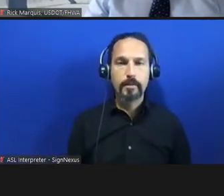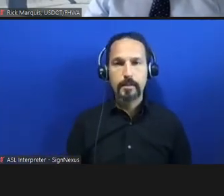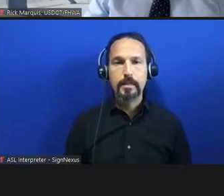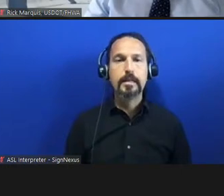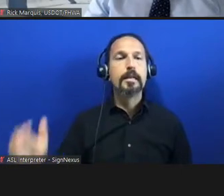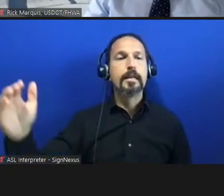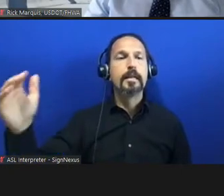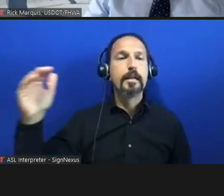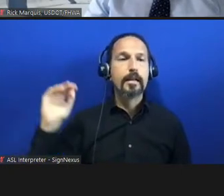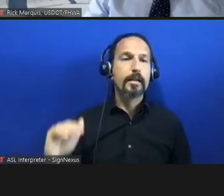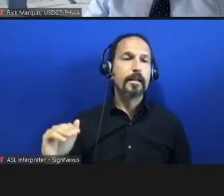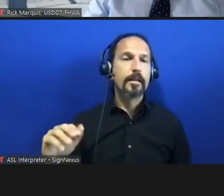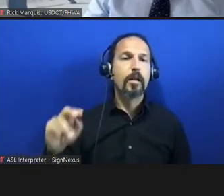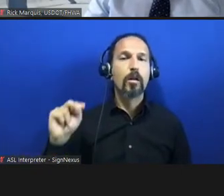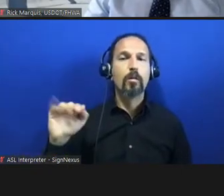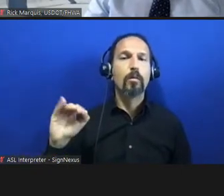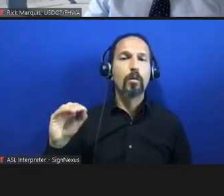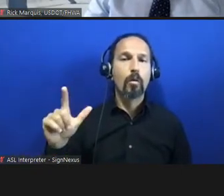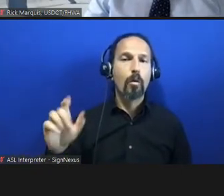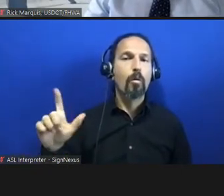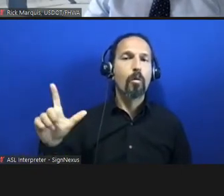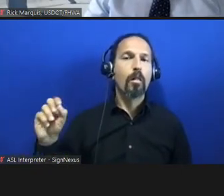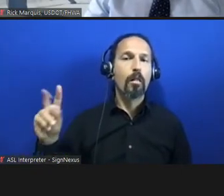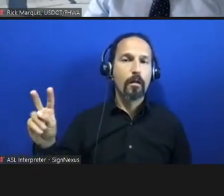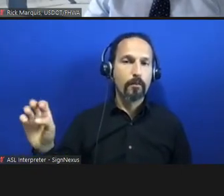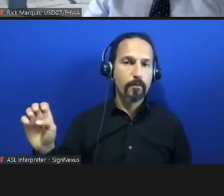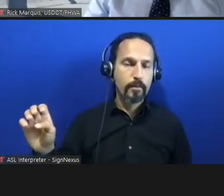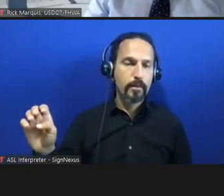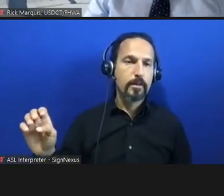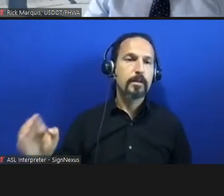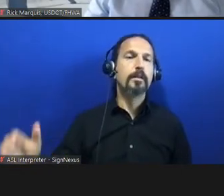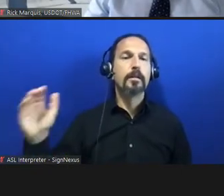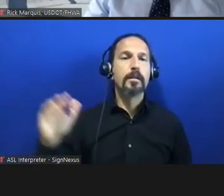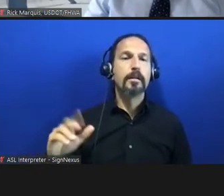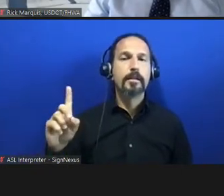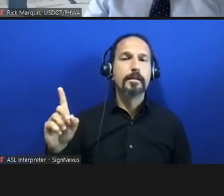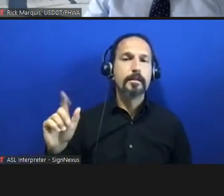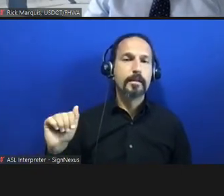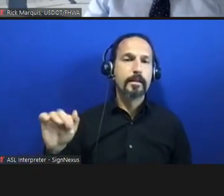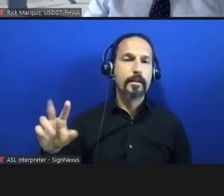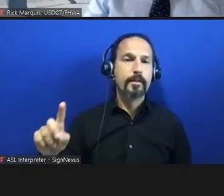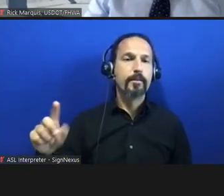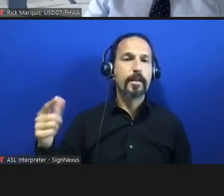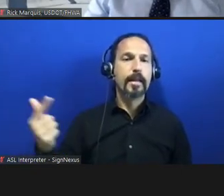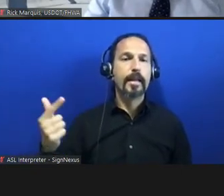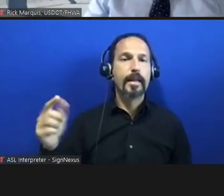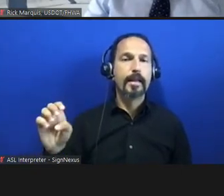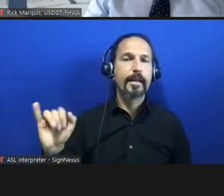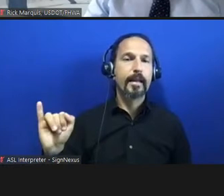our next speaker is Nicole love d by David gazelles